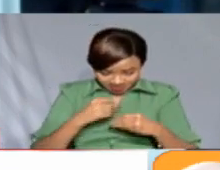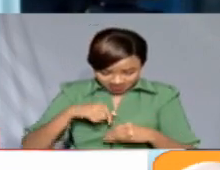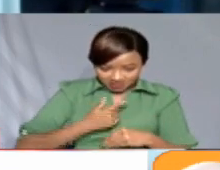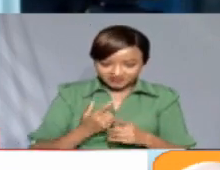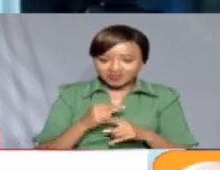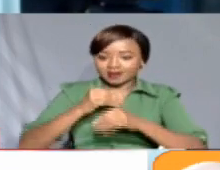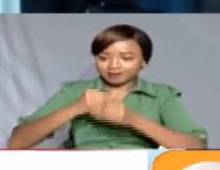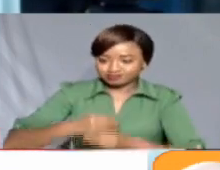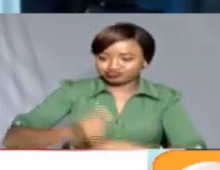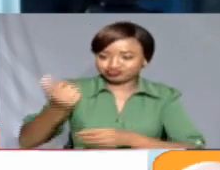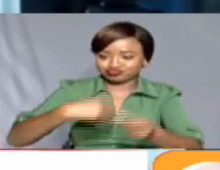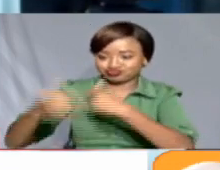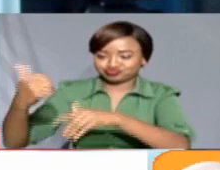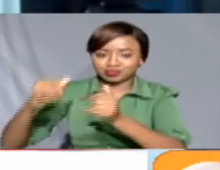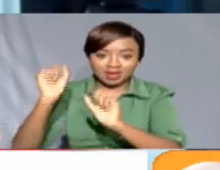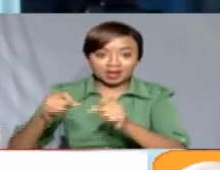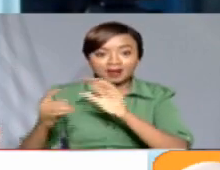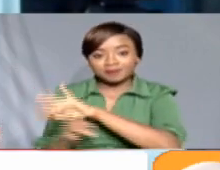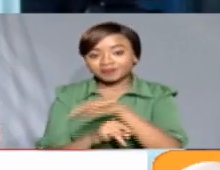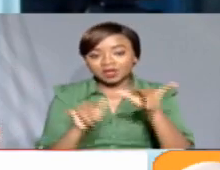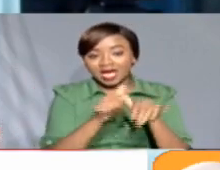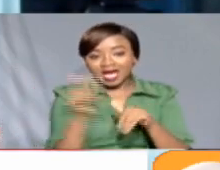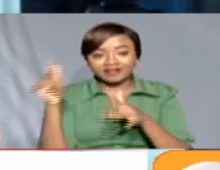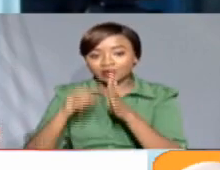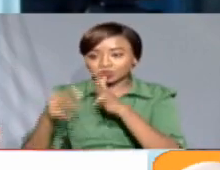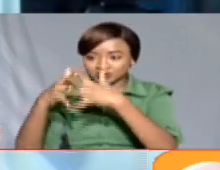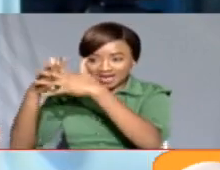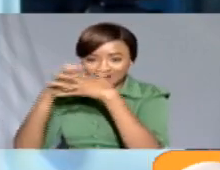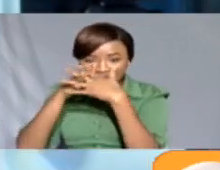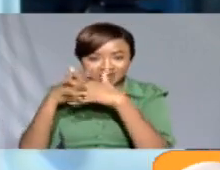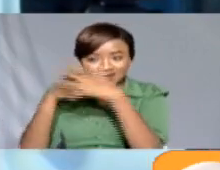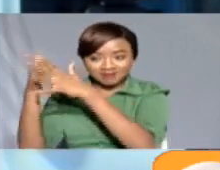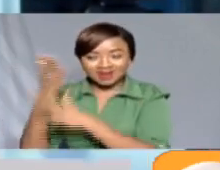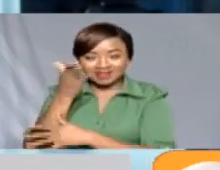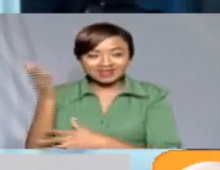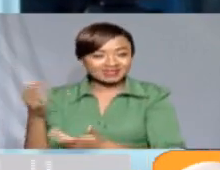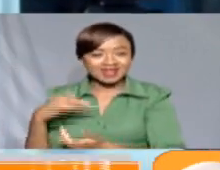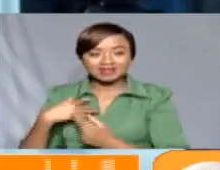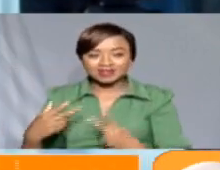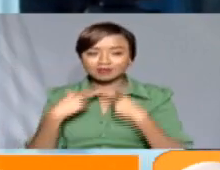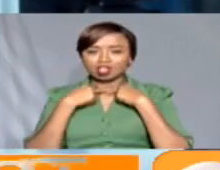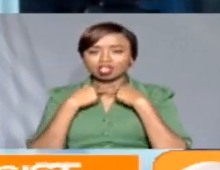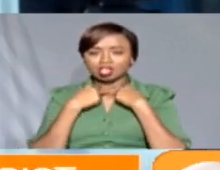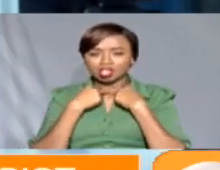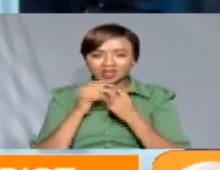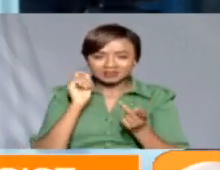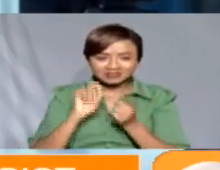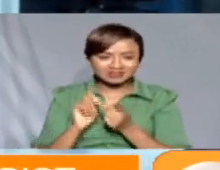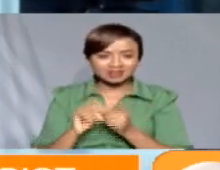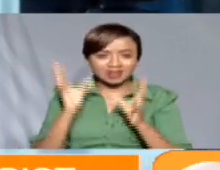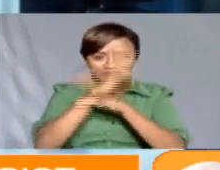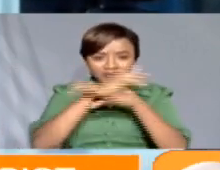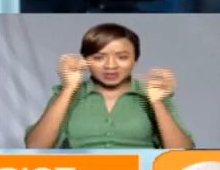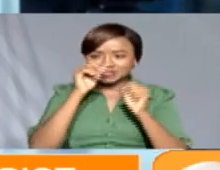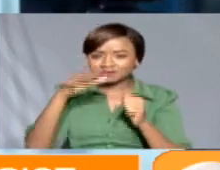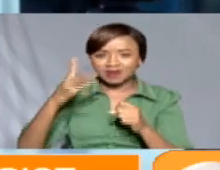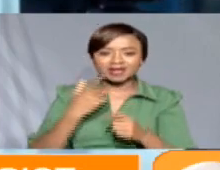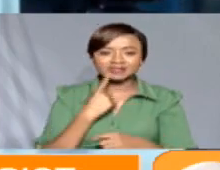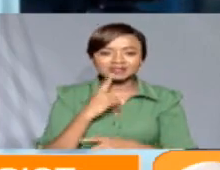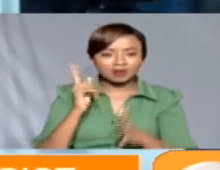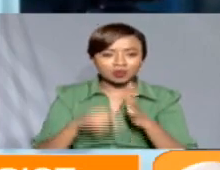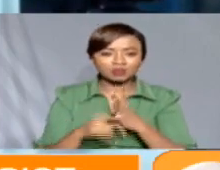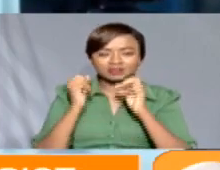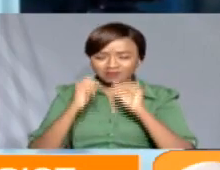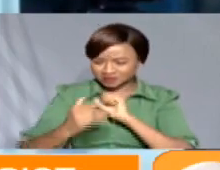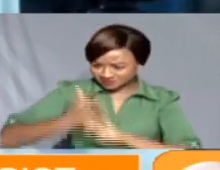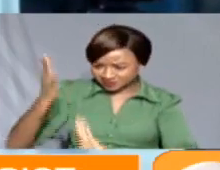is America. But you know what happened in America. They had a problem in terms of shortfall, in terms of number of testing. Their president decreed that they must ramp